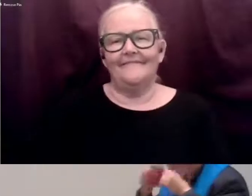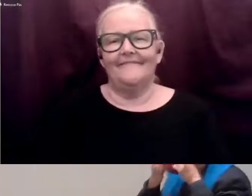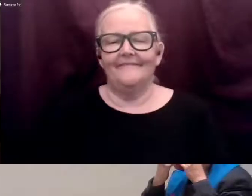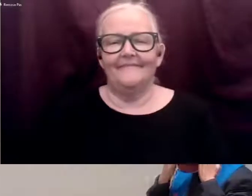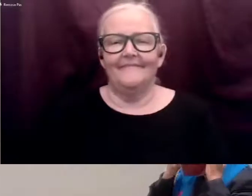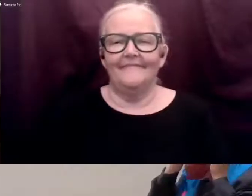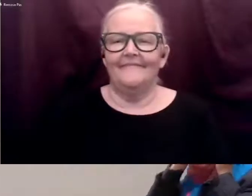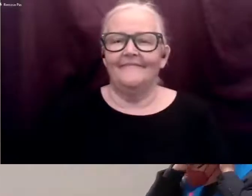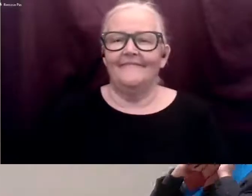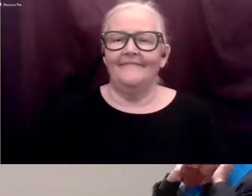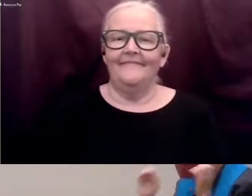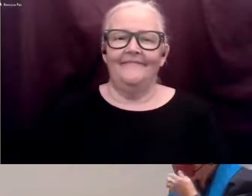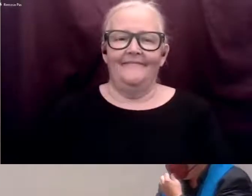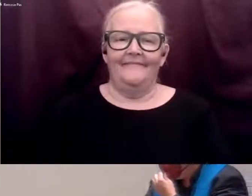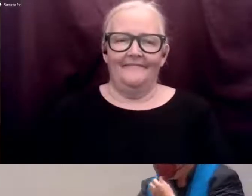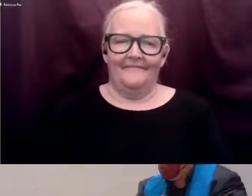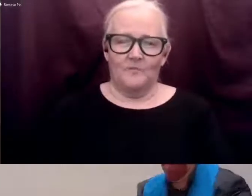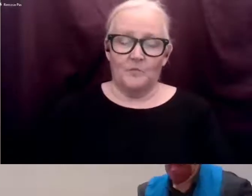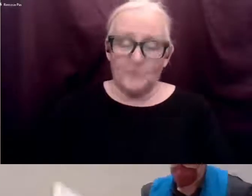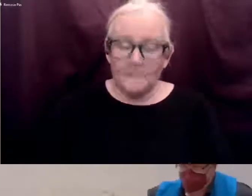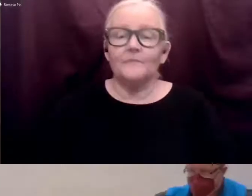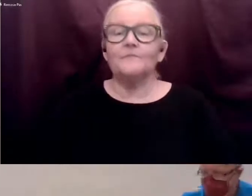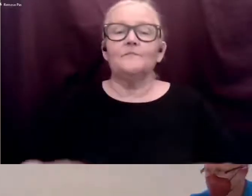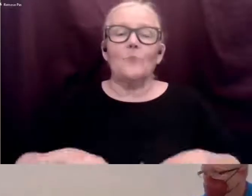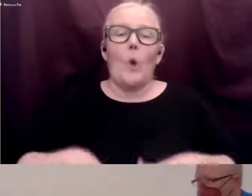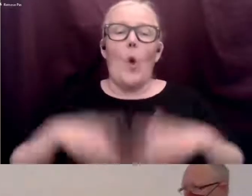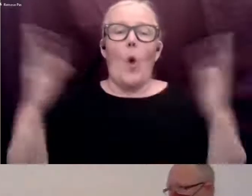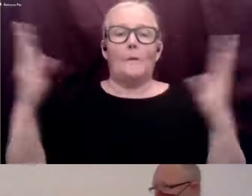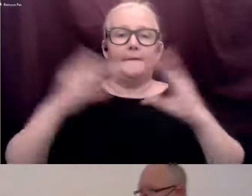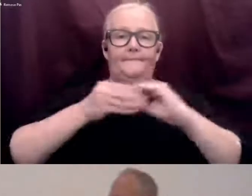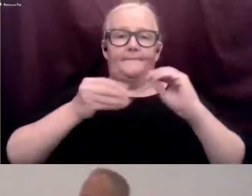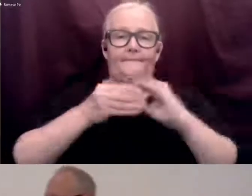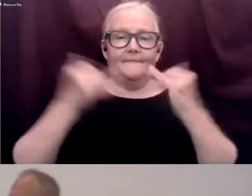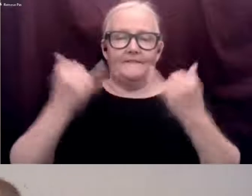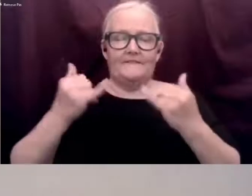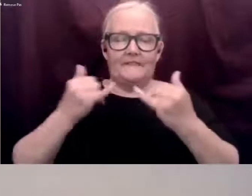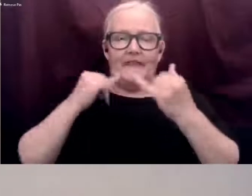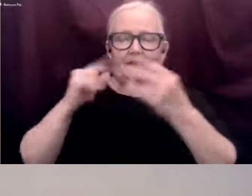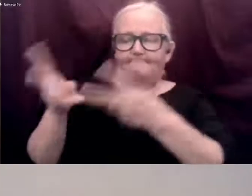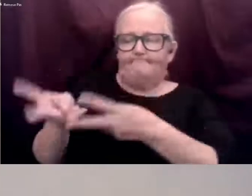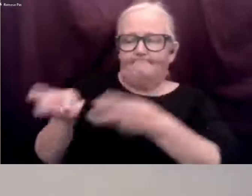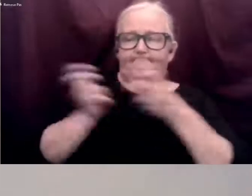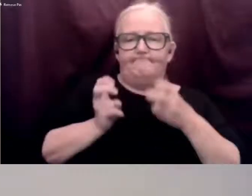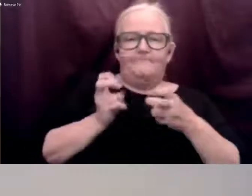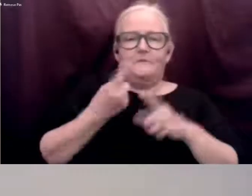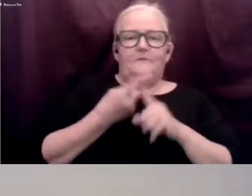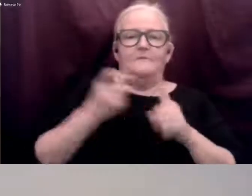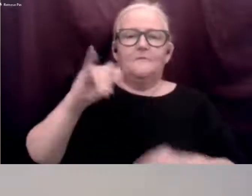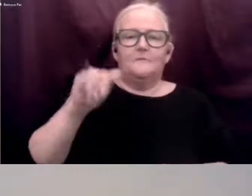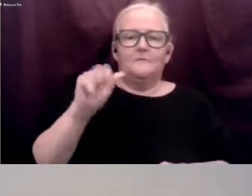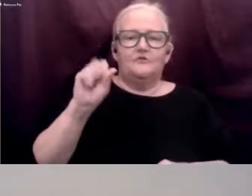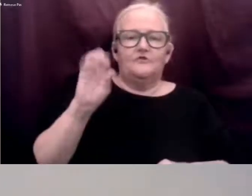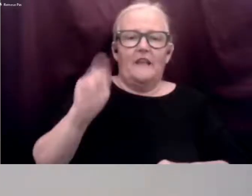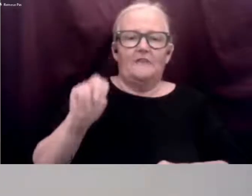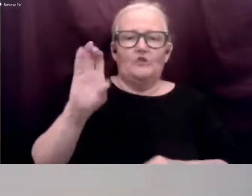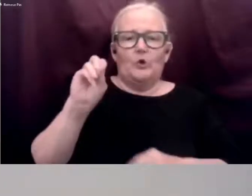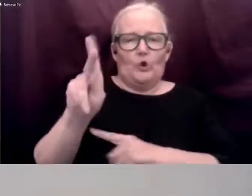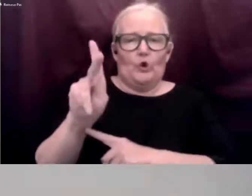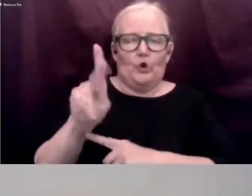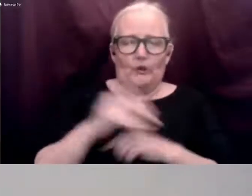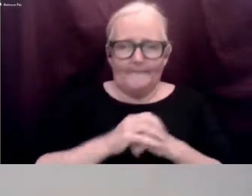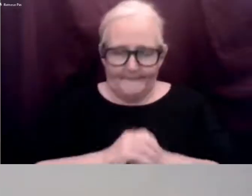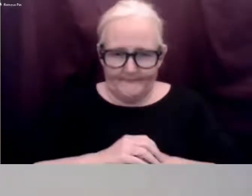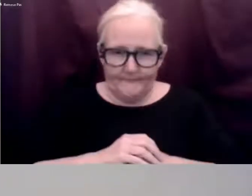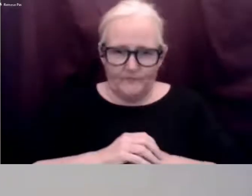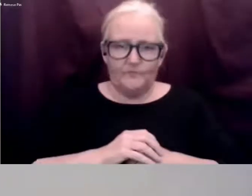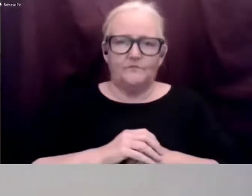Our opening words today are adapted from words by Jason Cook. We seekers are